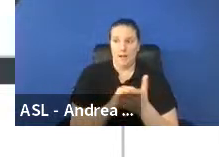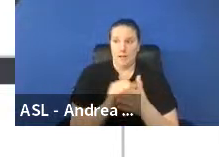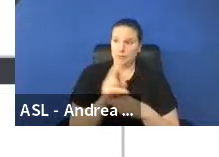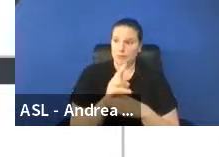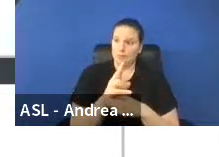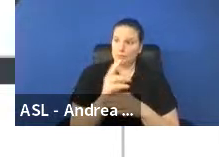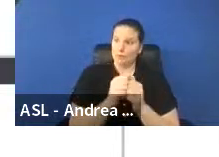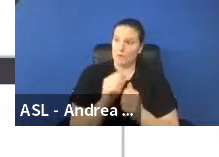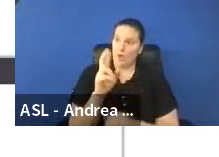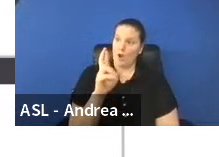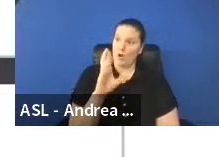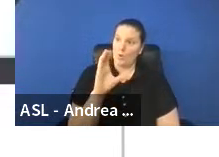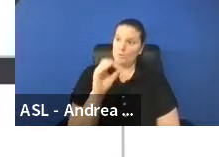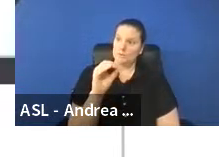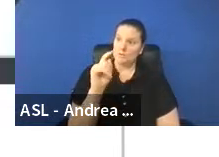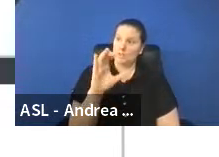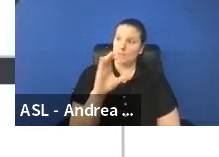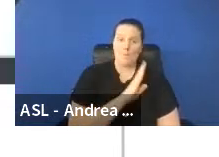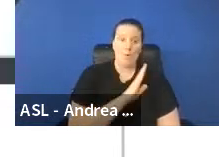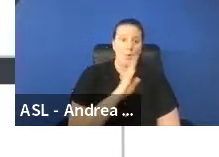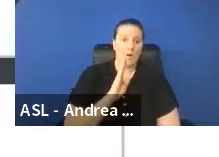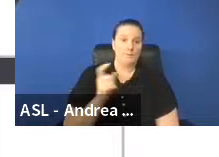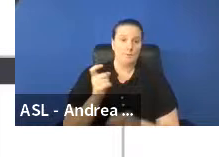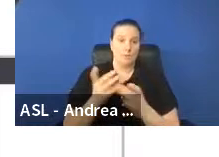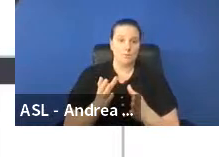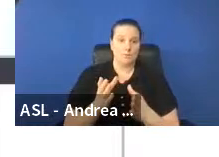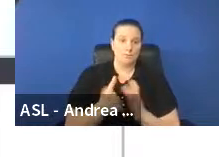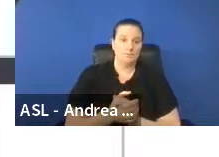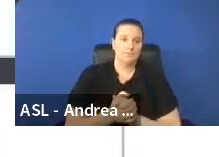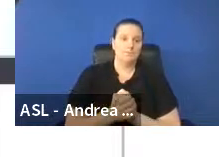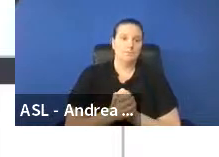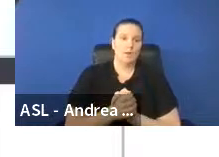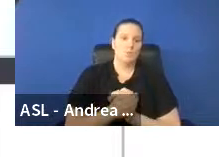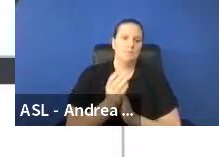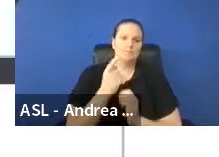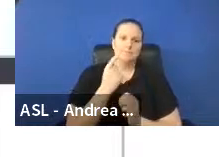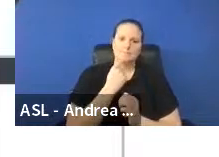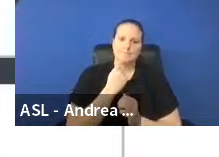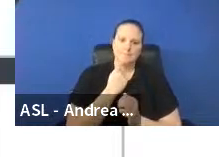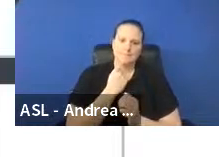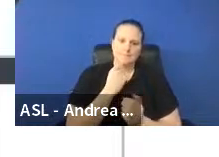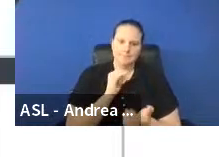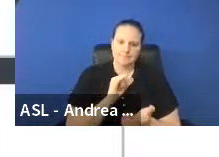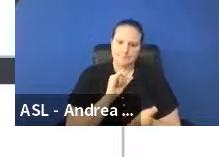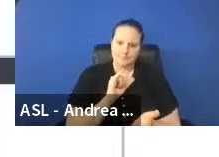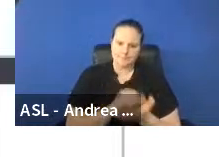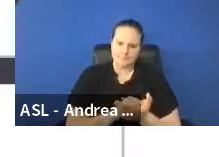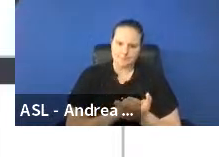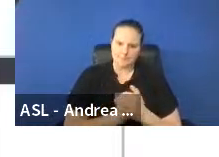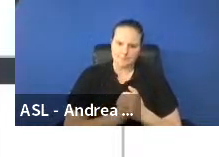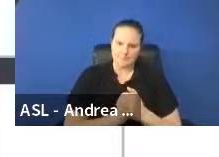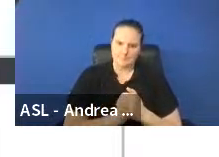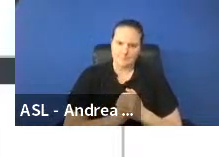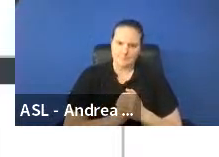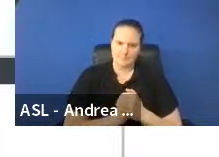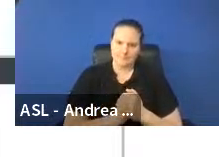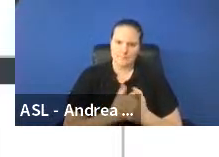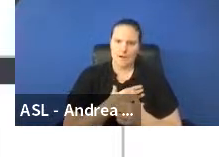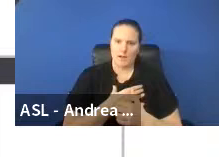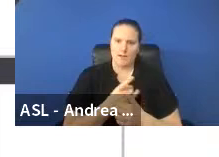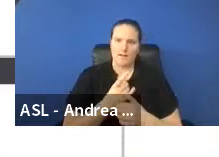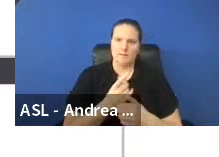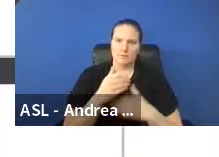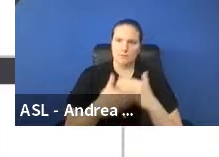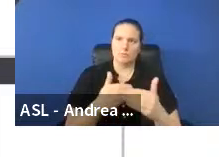RTC Board of Directors. I wanted to acknowledge and say I like the sequence and hoping